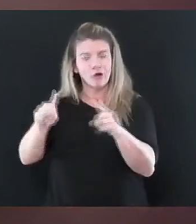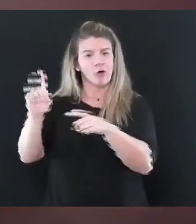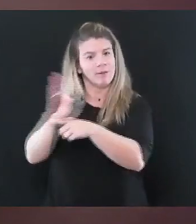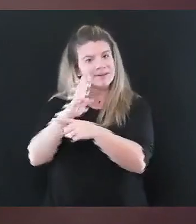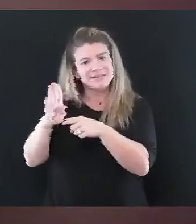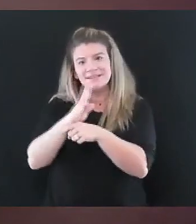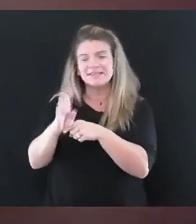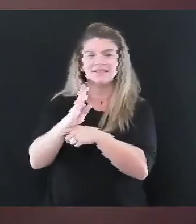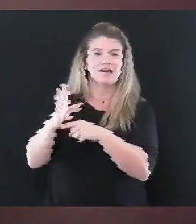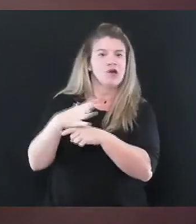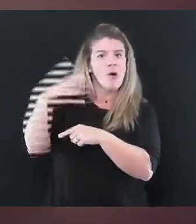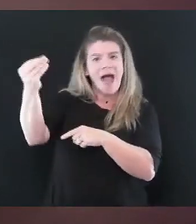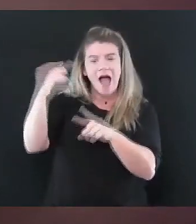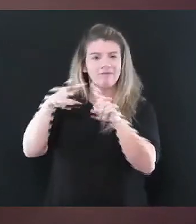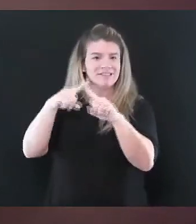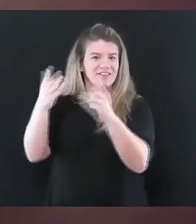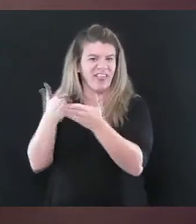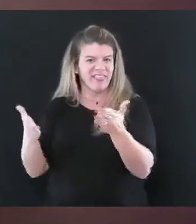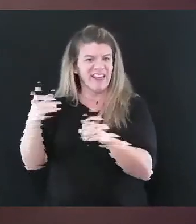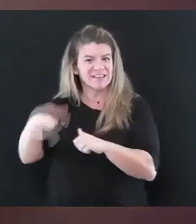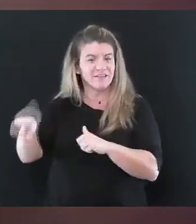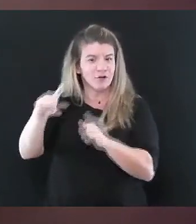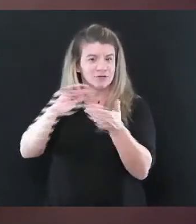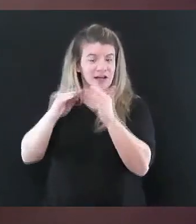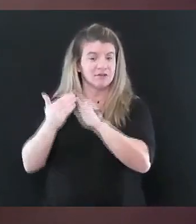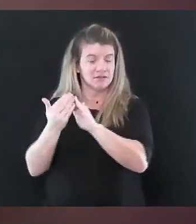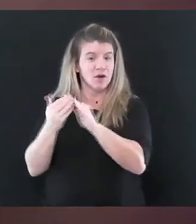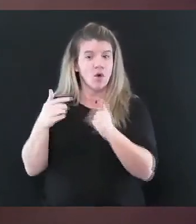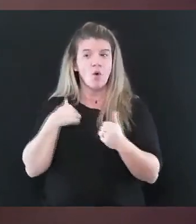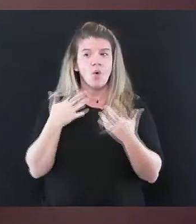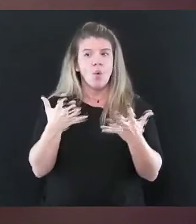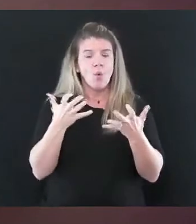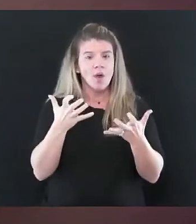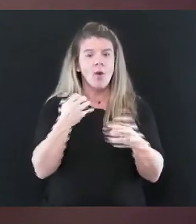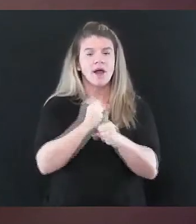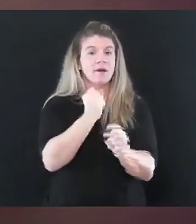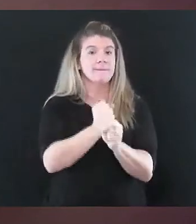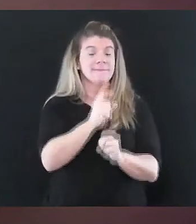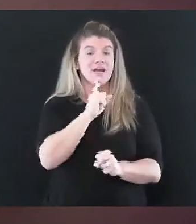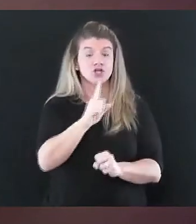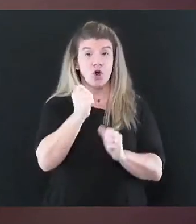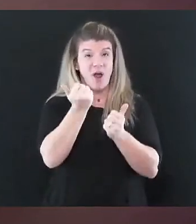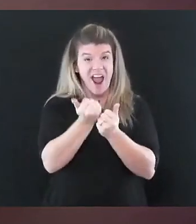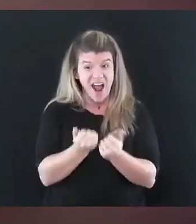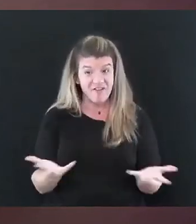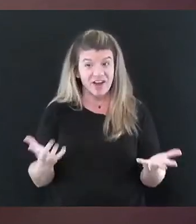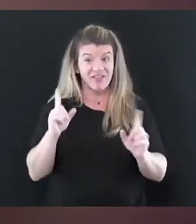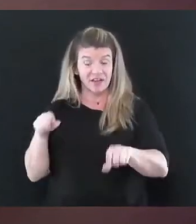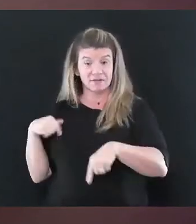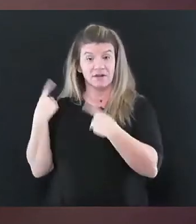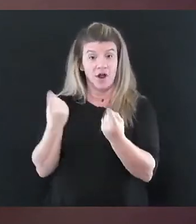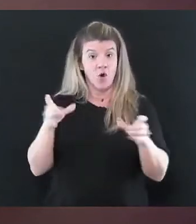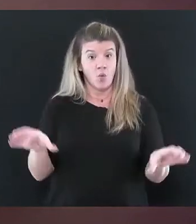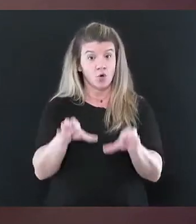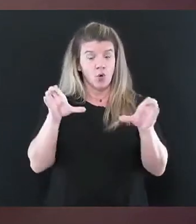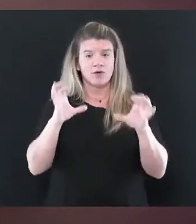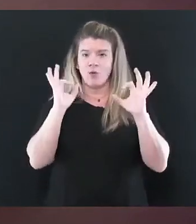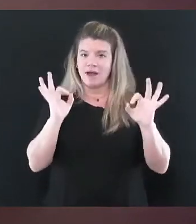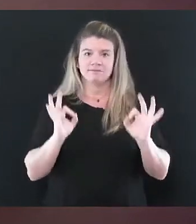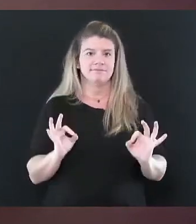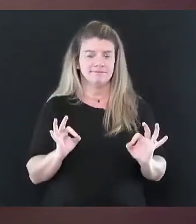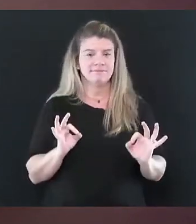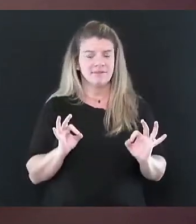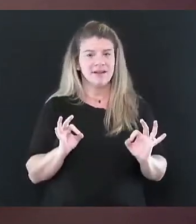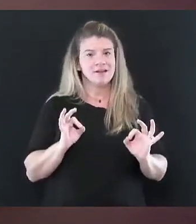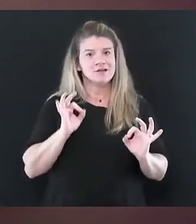those communities, and make sure that, you know, that we are doing the right things so that those communities can function